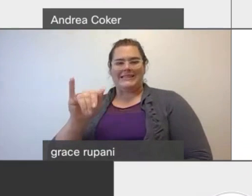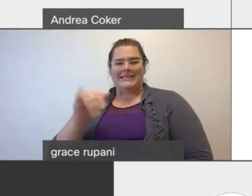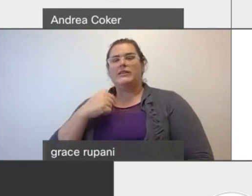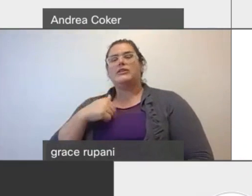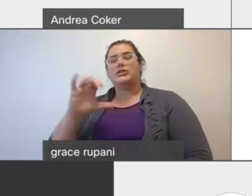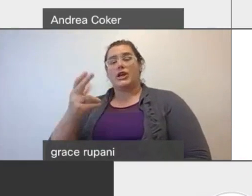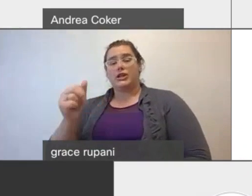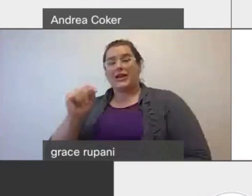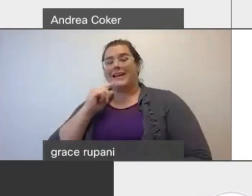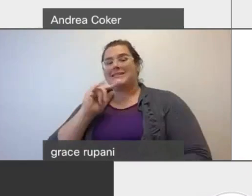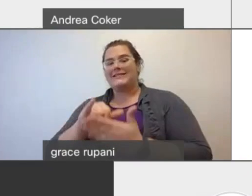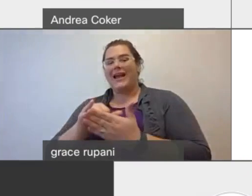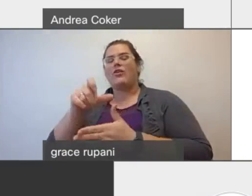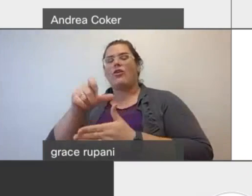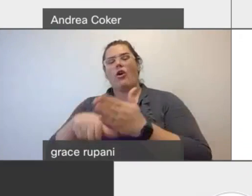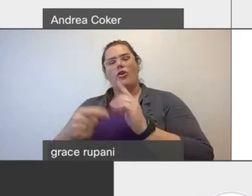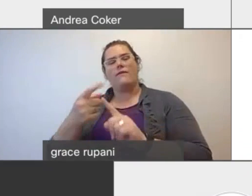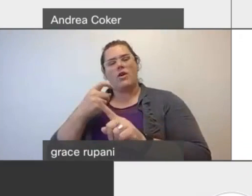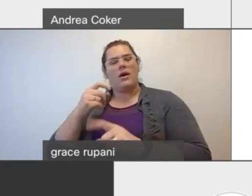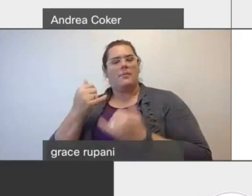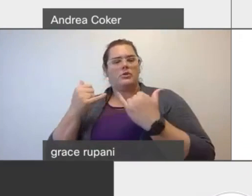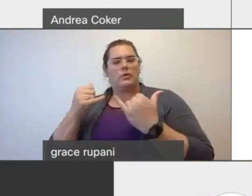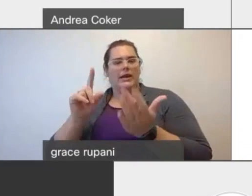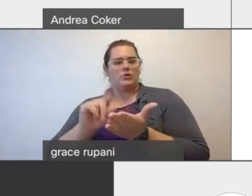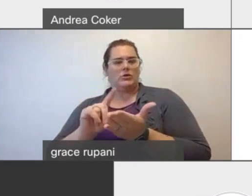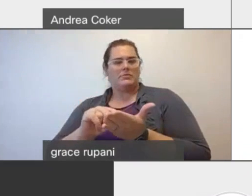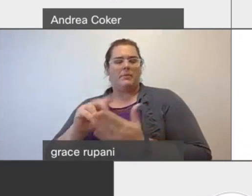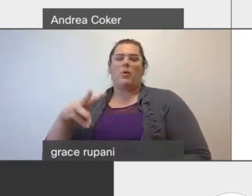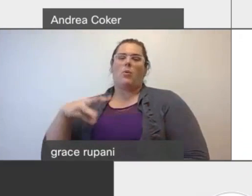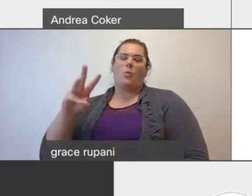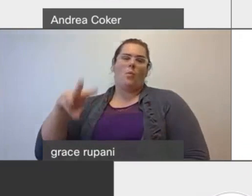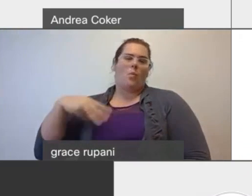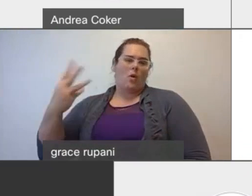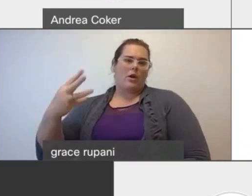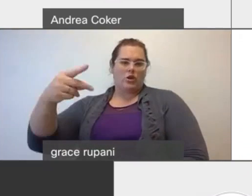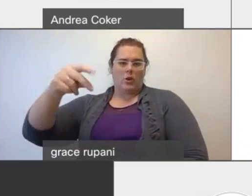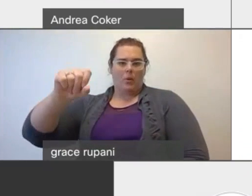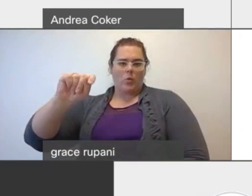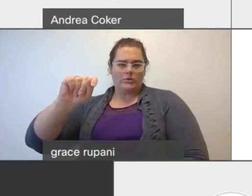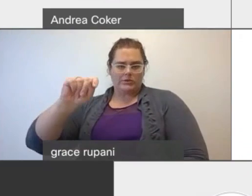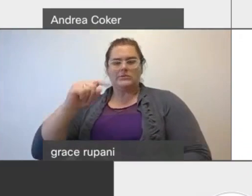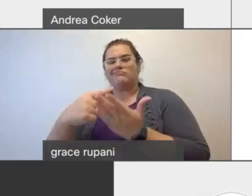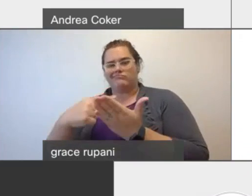post that specifically talks about outreach